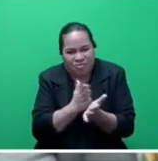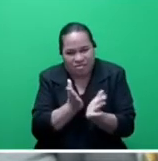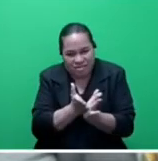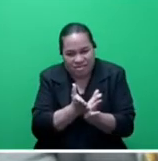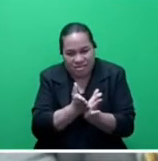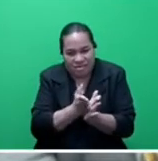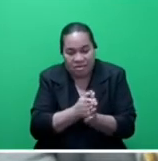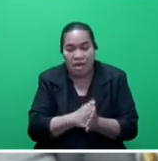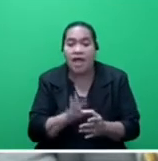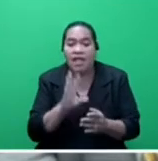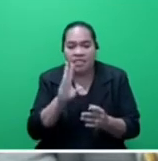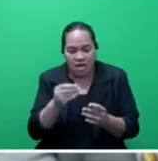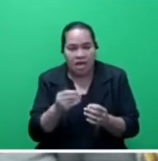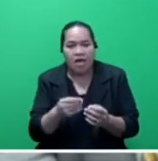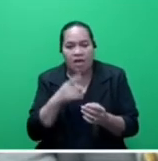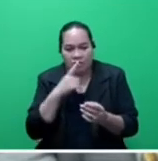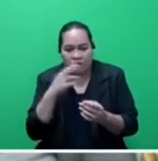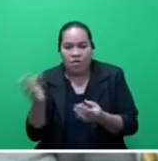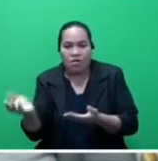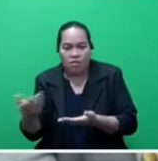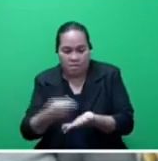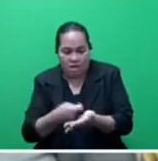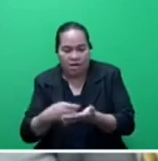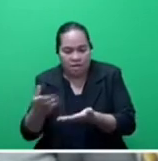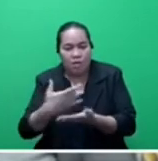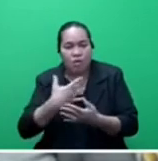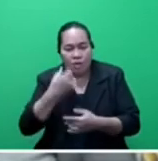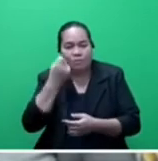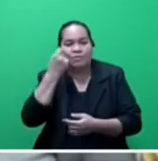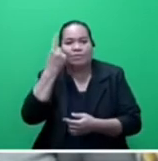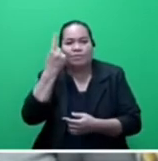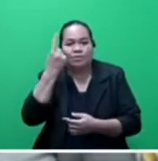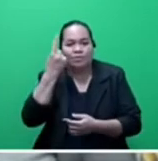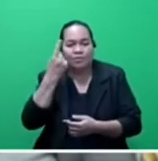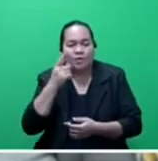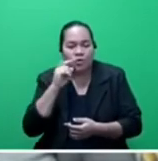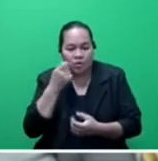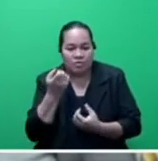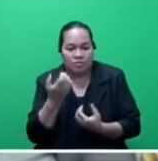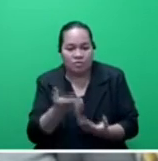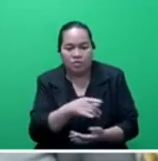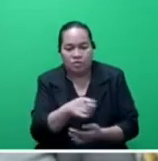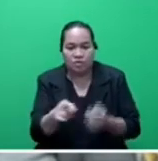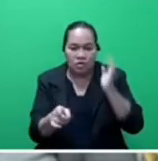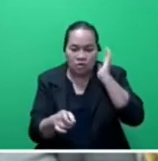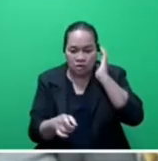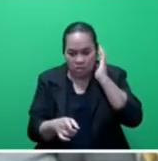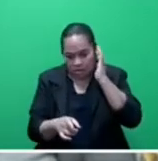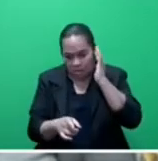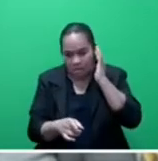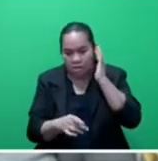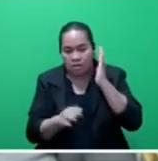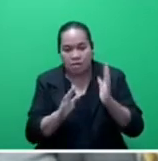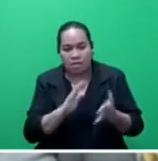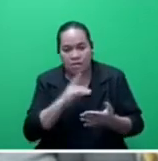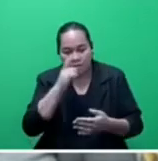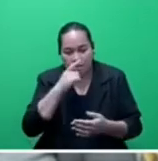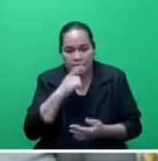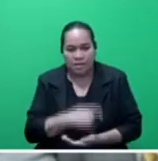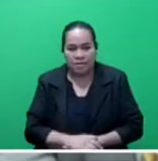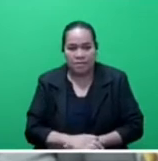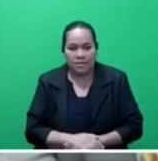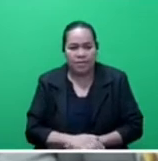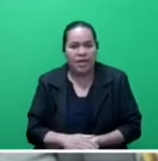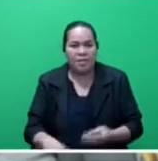They are sources of revenue, so SODELPA will realize for the revenue more. Number 3, Honorable Speaker, is the electric